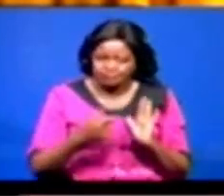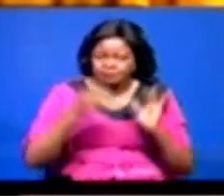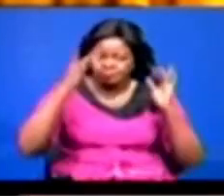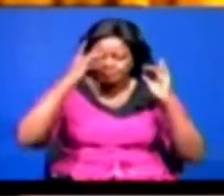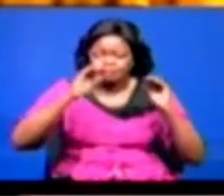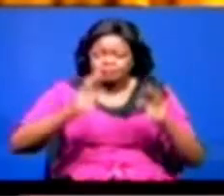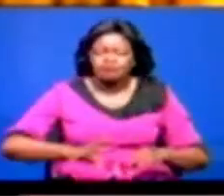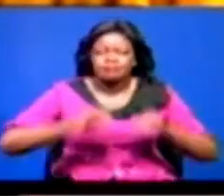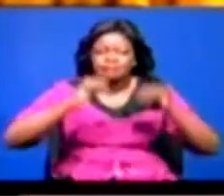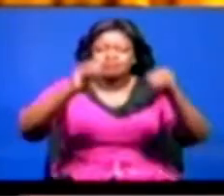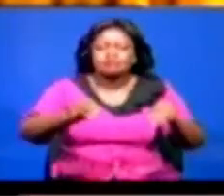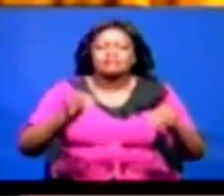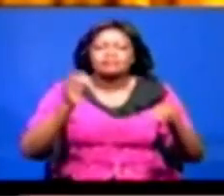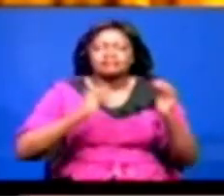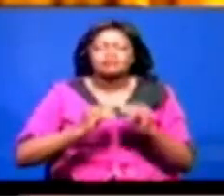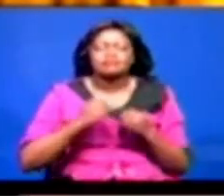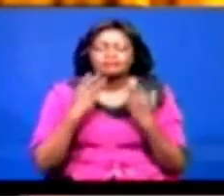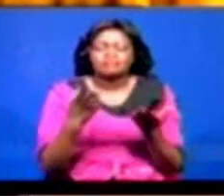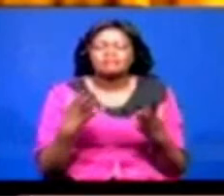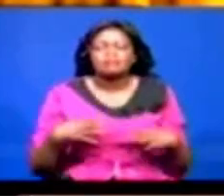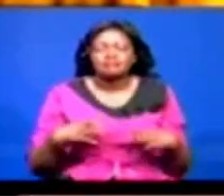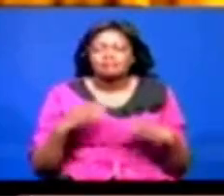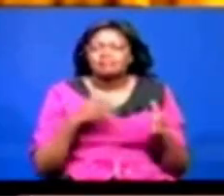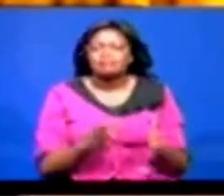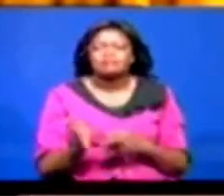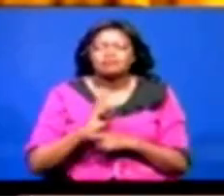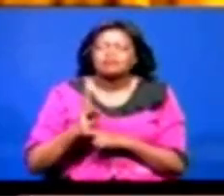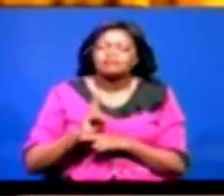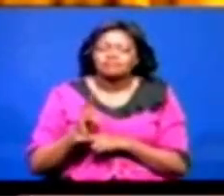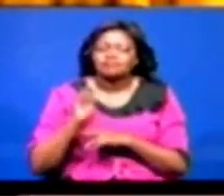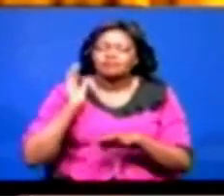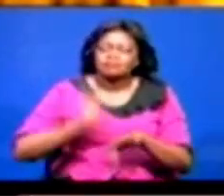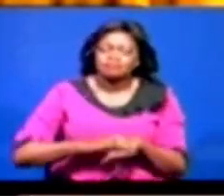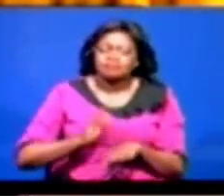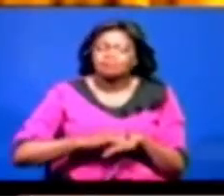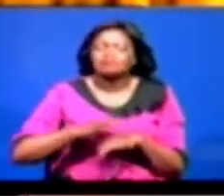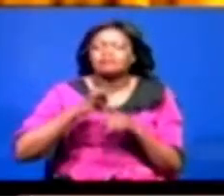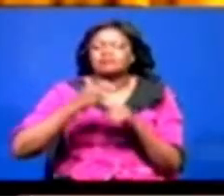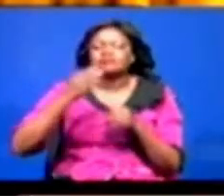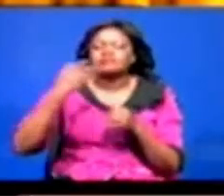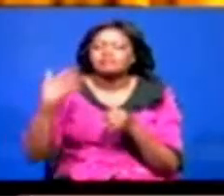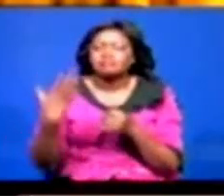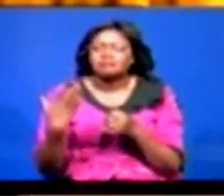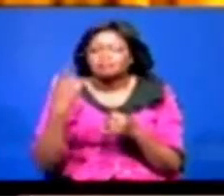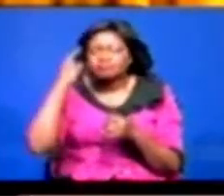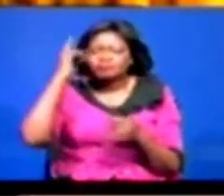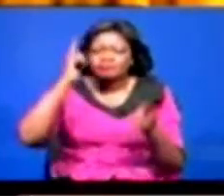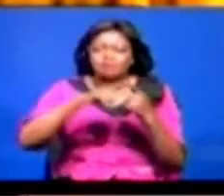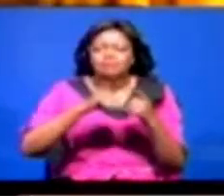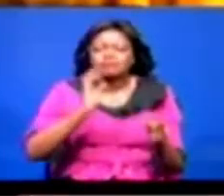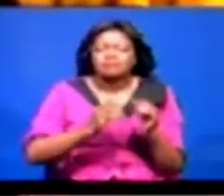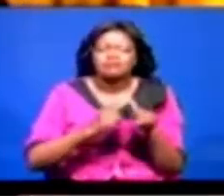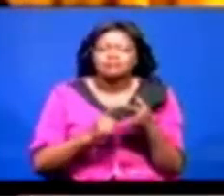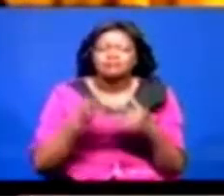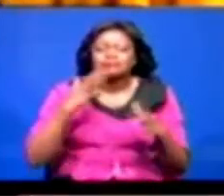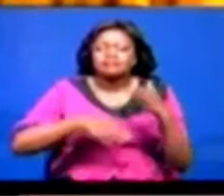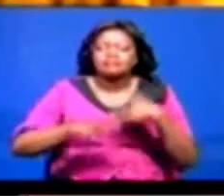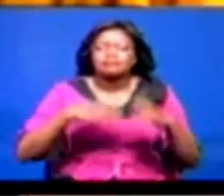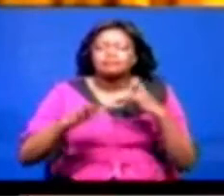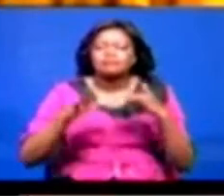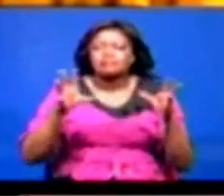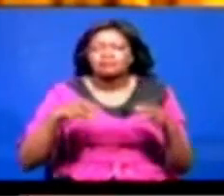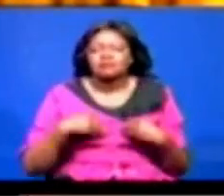the election to give the electors the opportunity to use the proper ballot papers for purposes of this election. And the mix-up was admitted by the